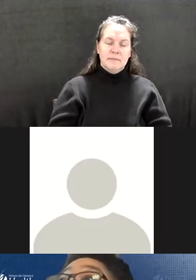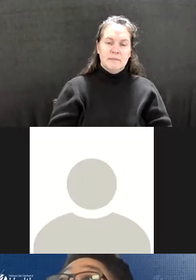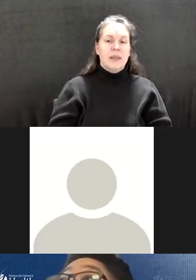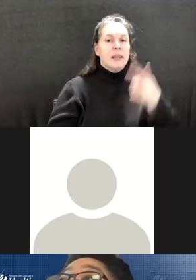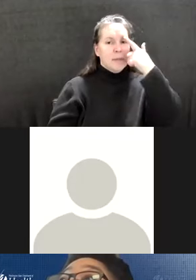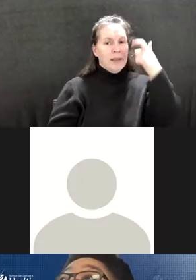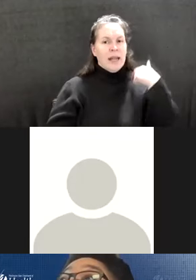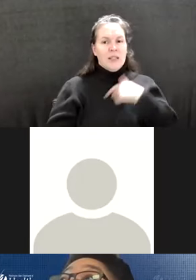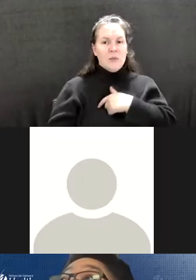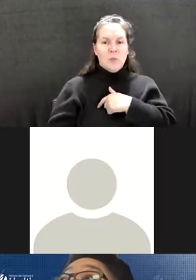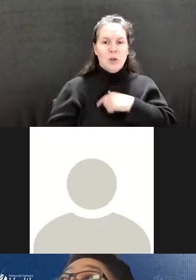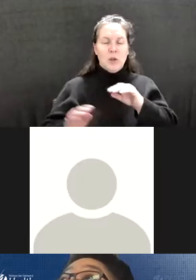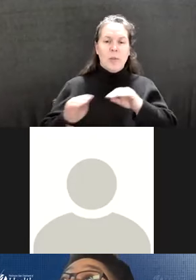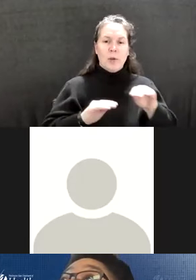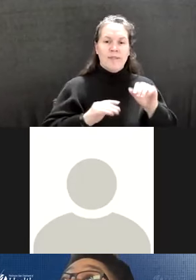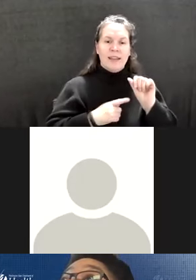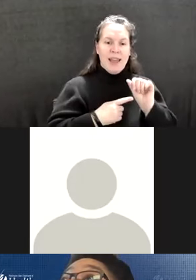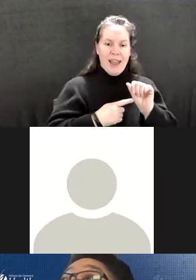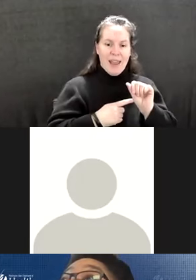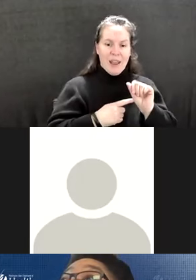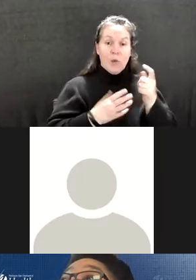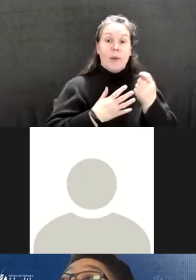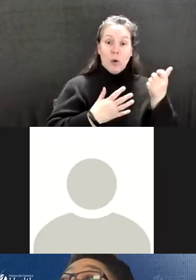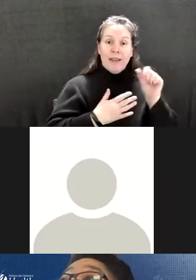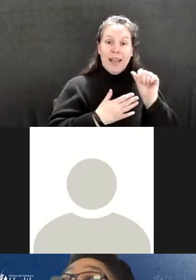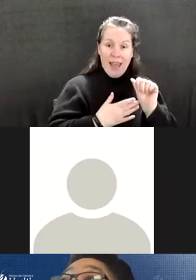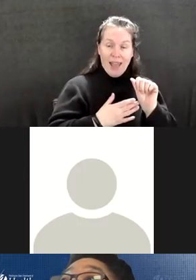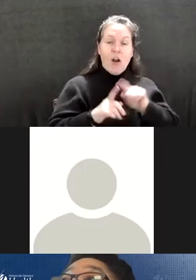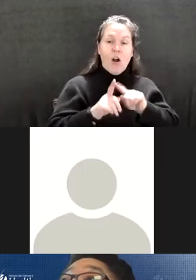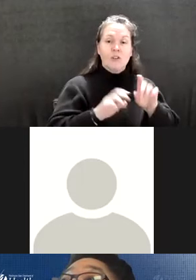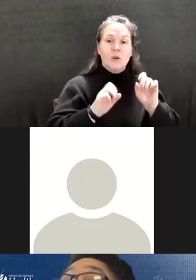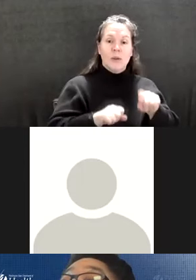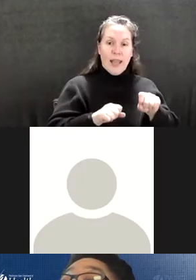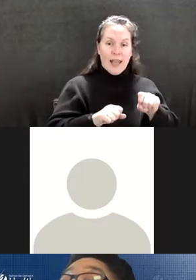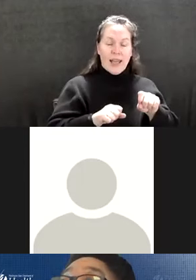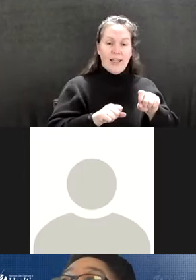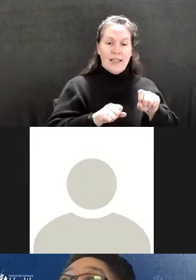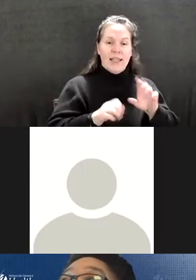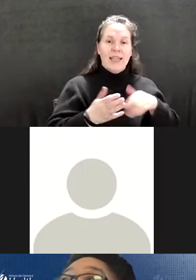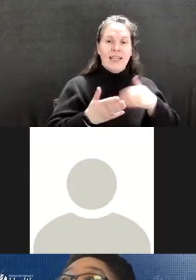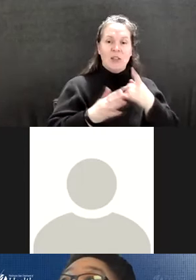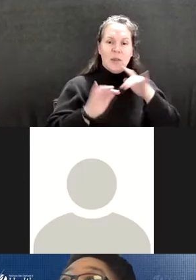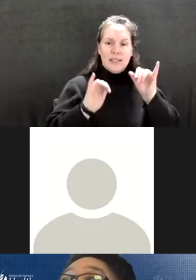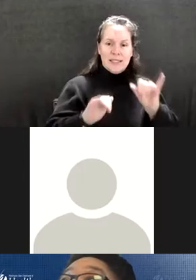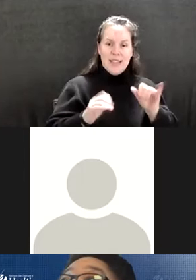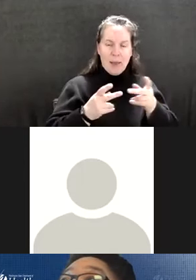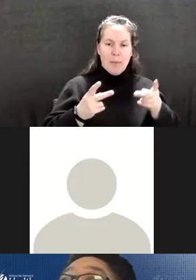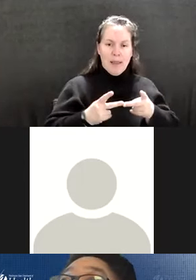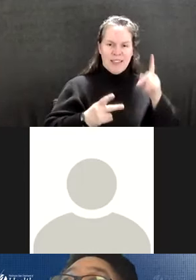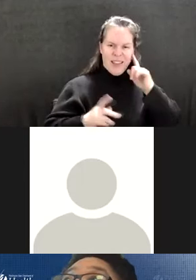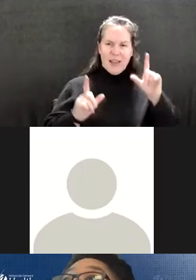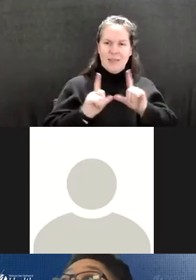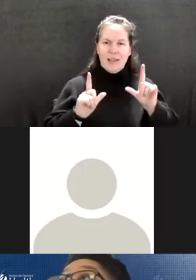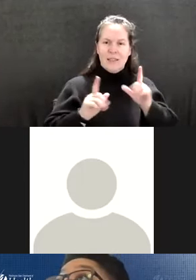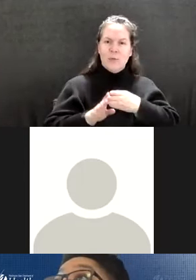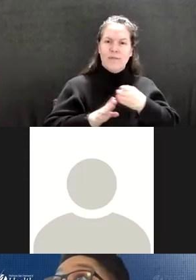Because removing A may also get to the same point as I think a licensed